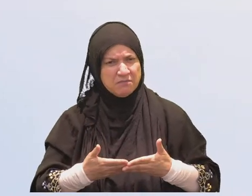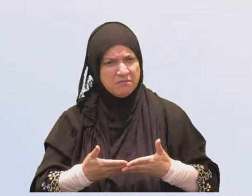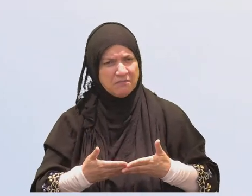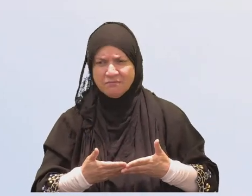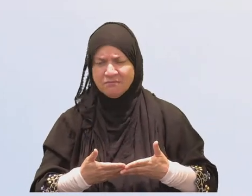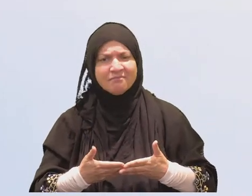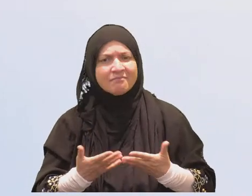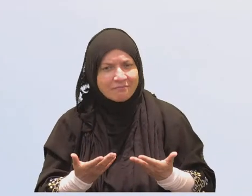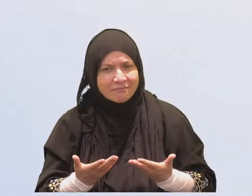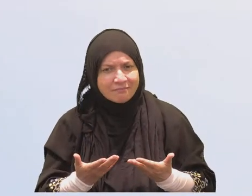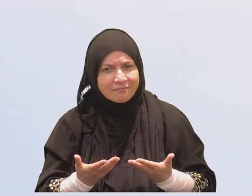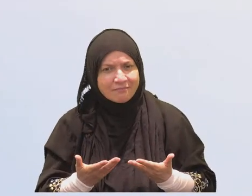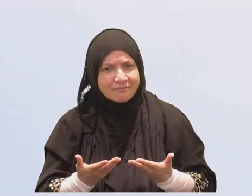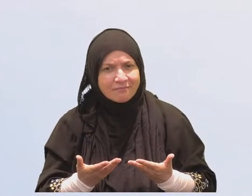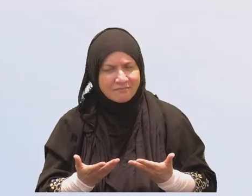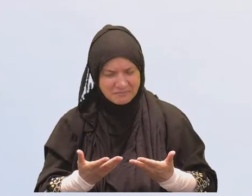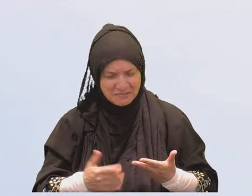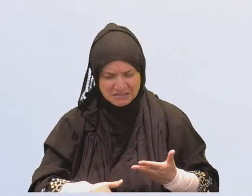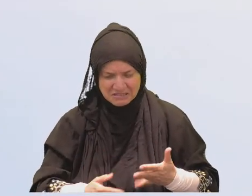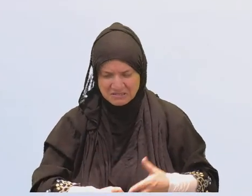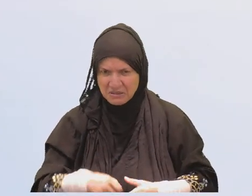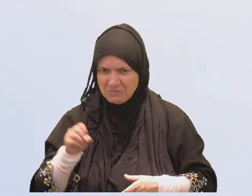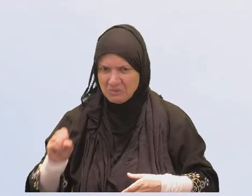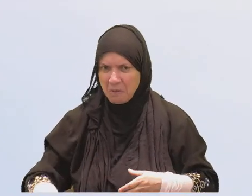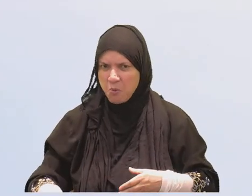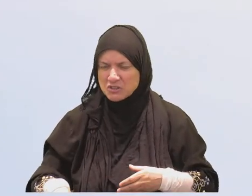Every Muslim would say immediately, no.